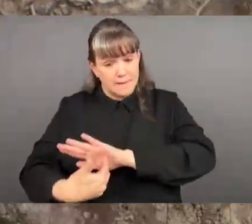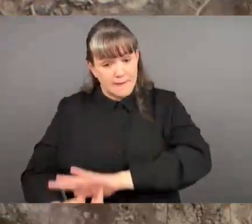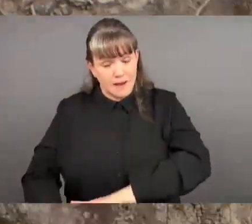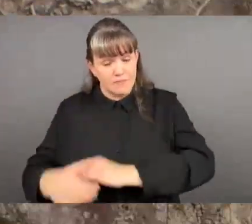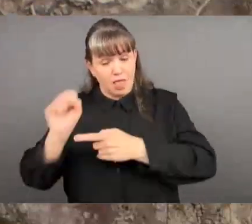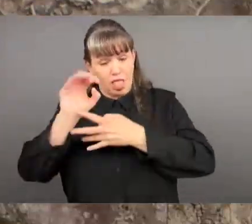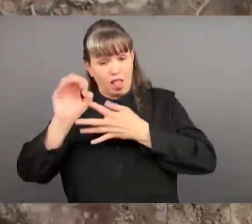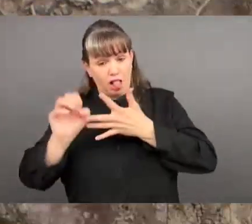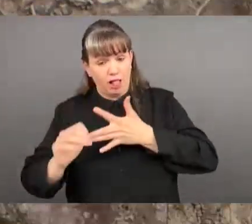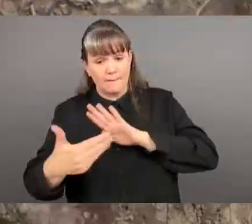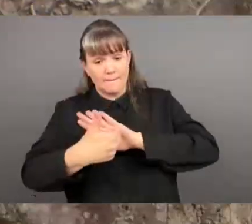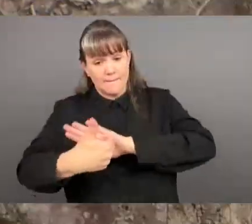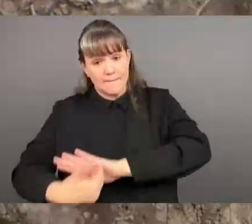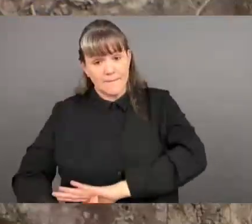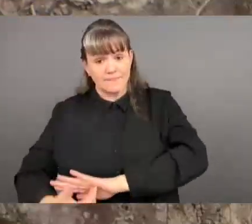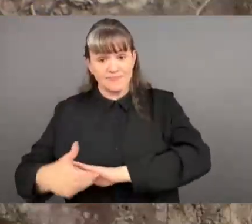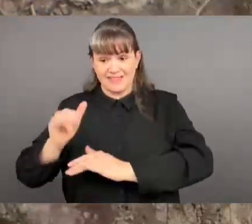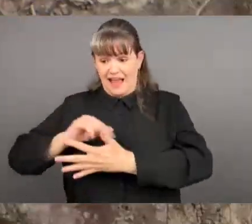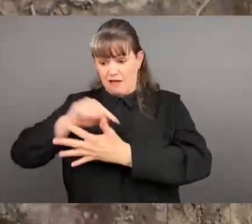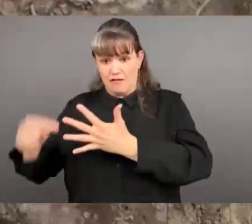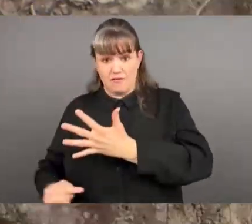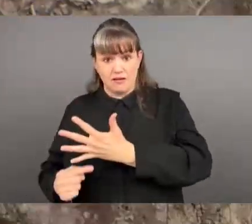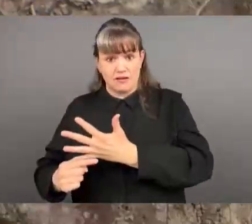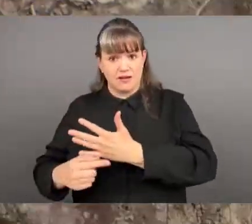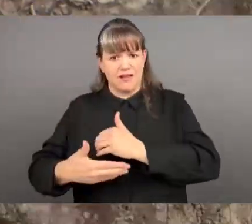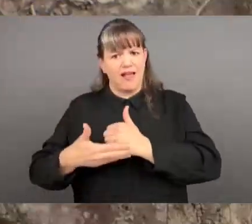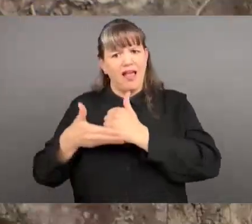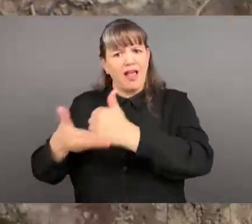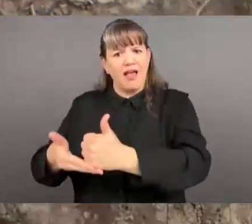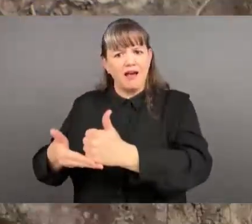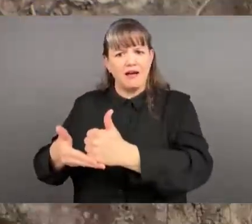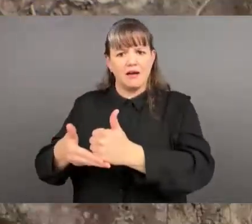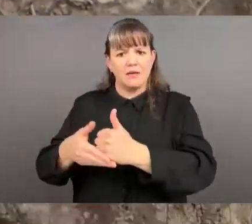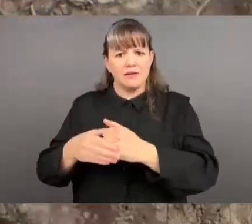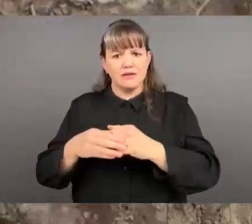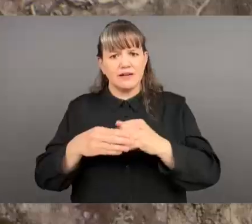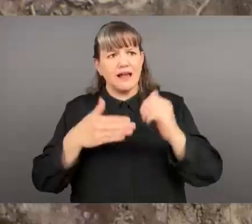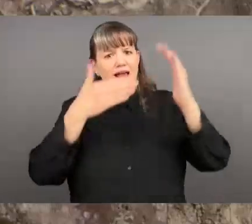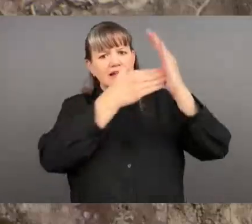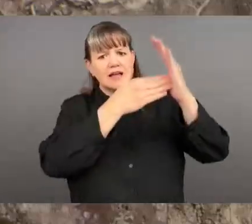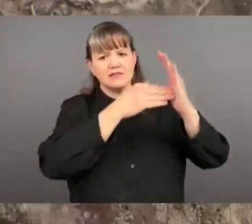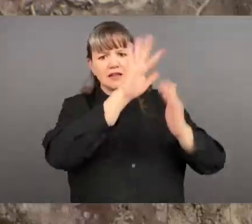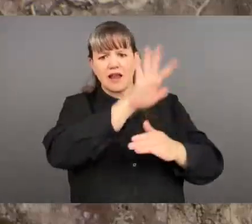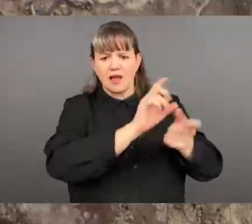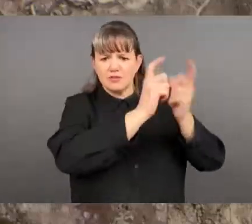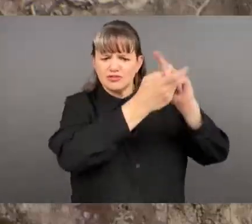going to have a vote in this legislature later today, and they will get a clear